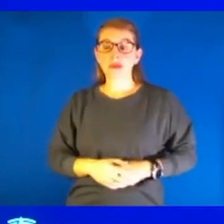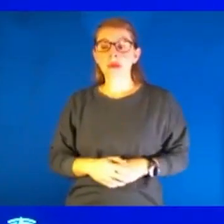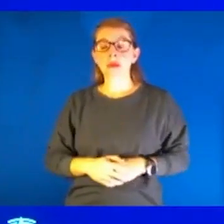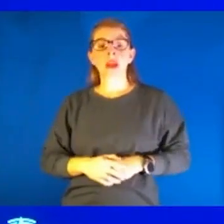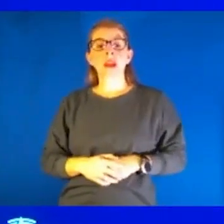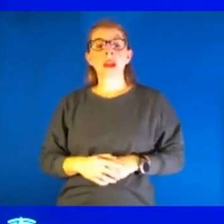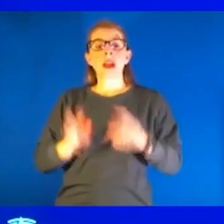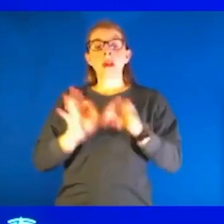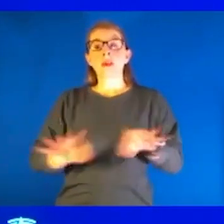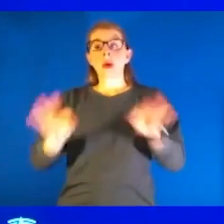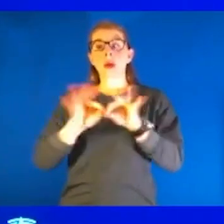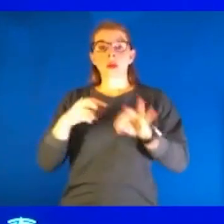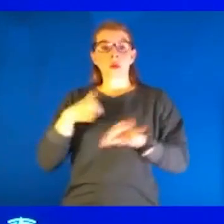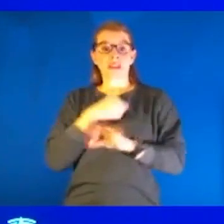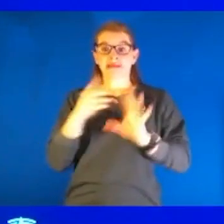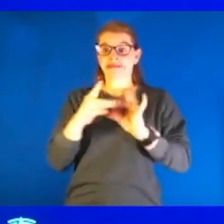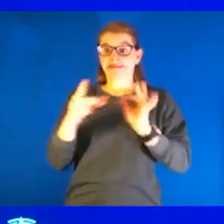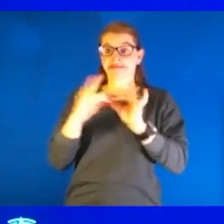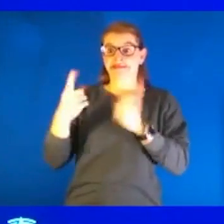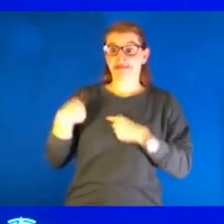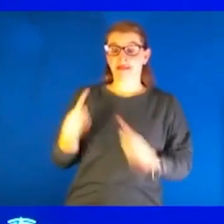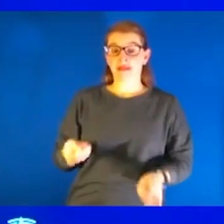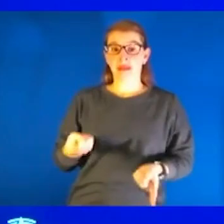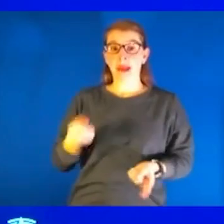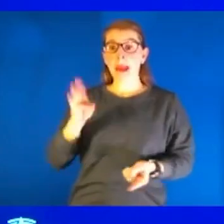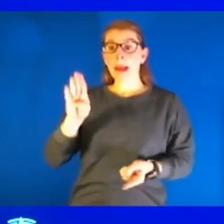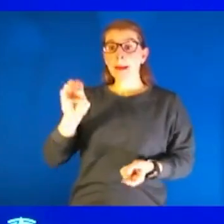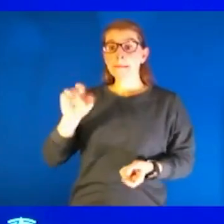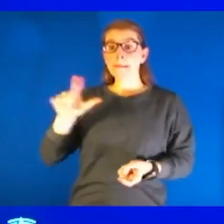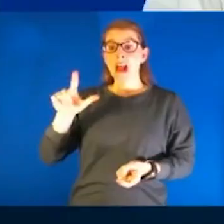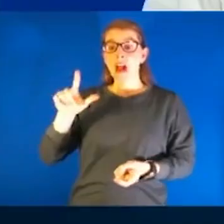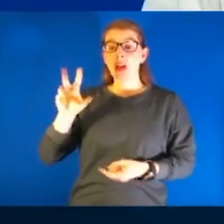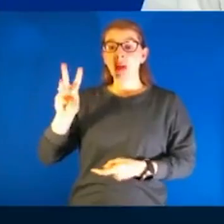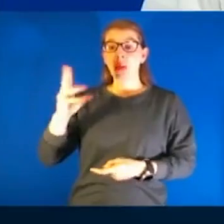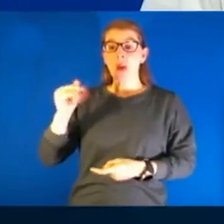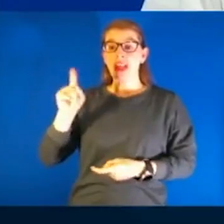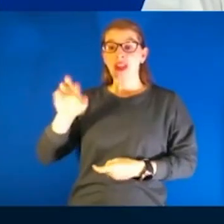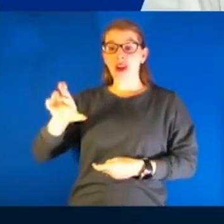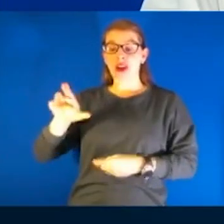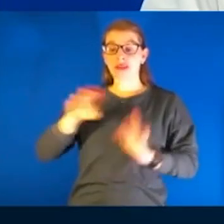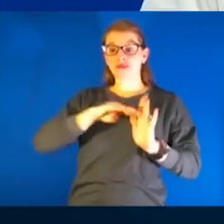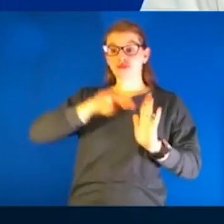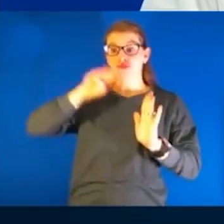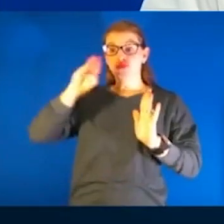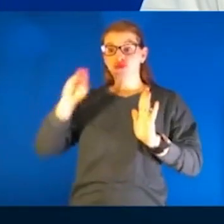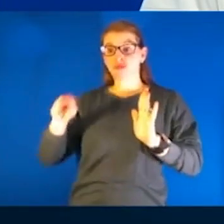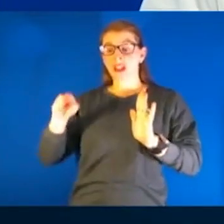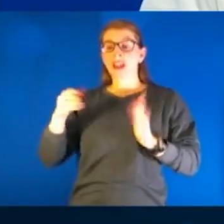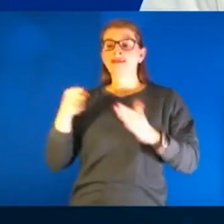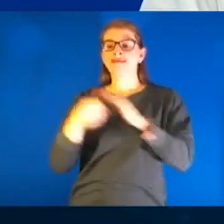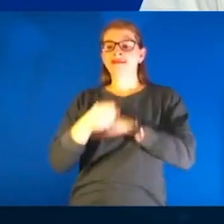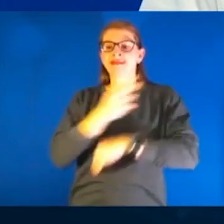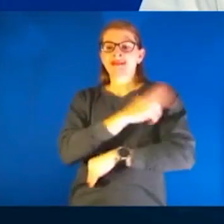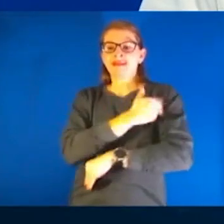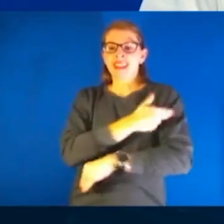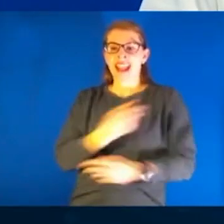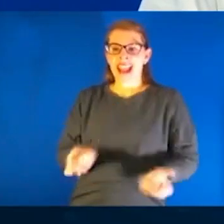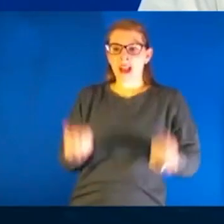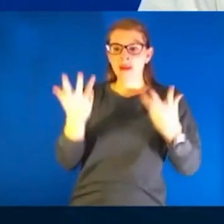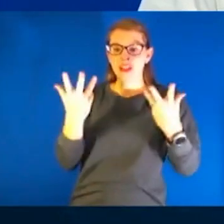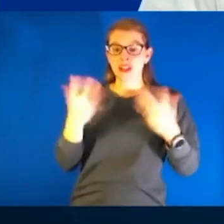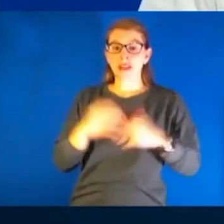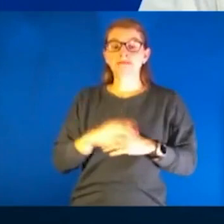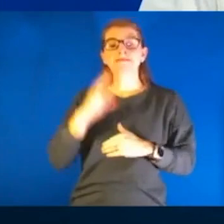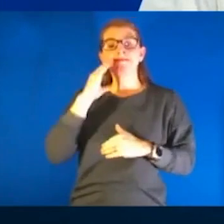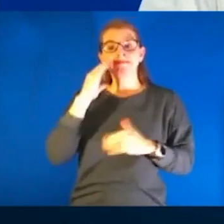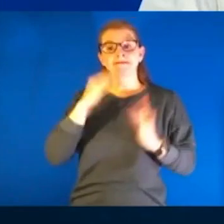time, the best bellwether is really going to be the hospitalizations. Yep, and the hospitalizations are rising, and that's not to be unanticipated. So I